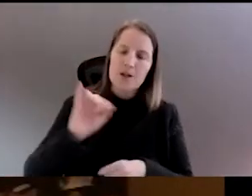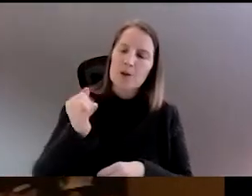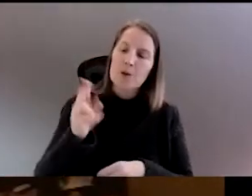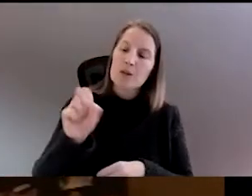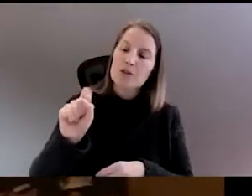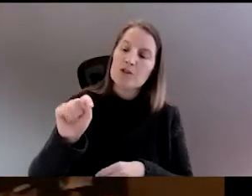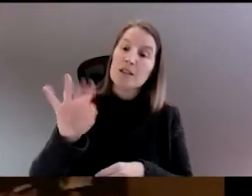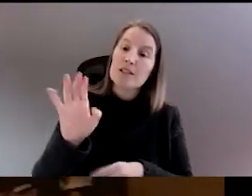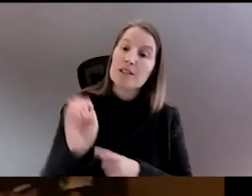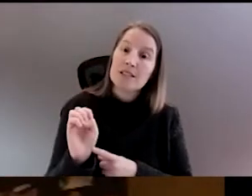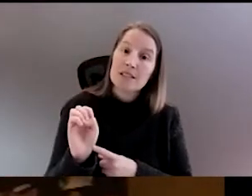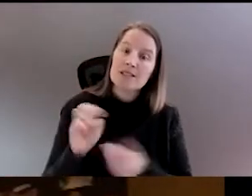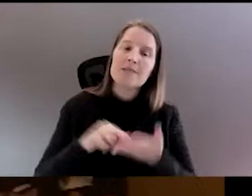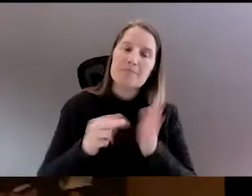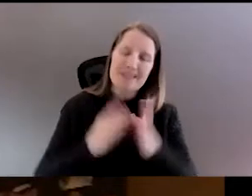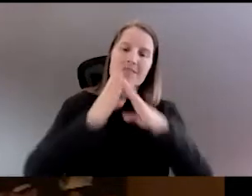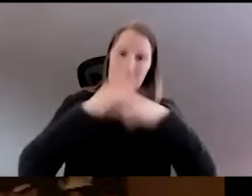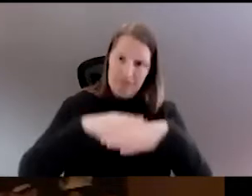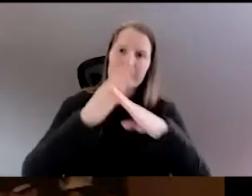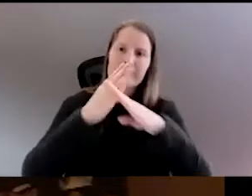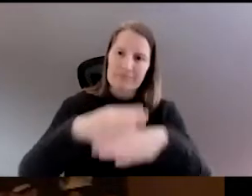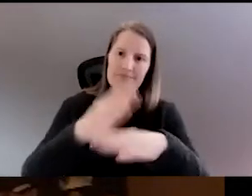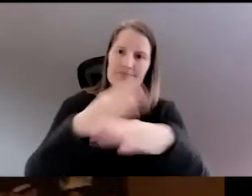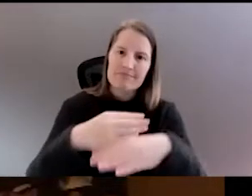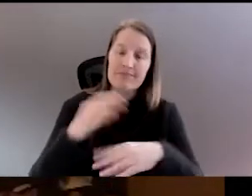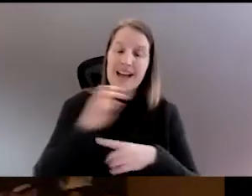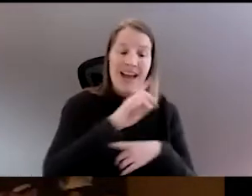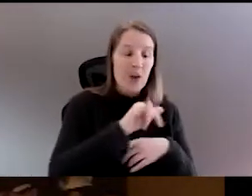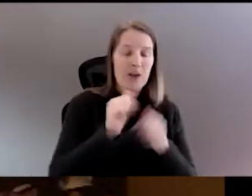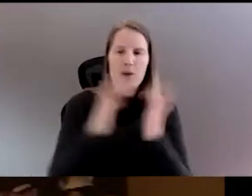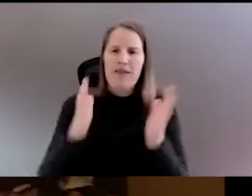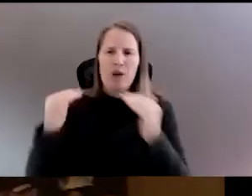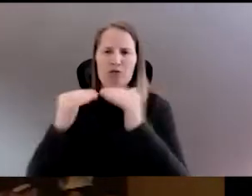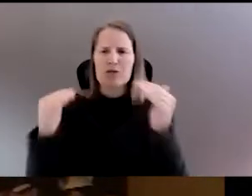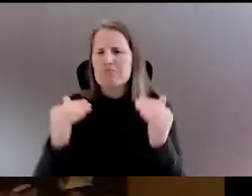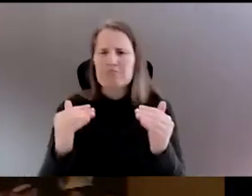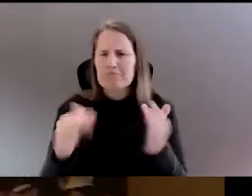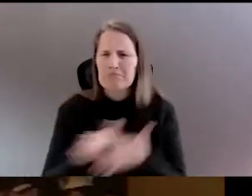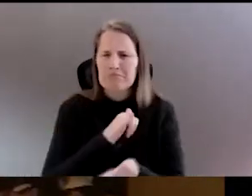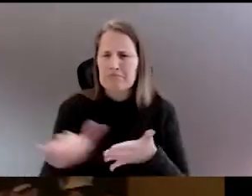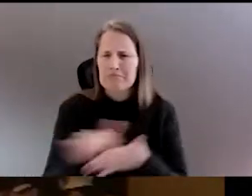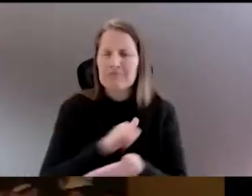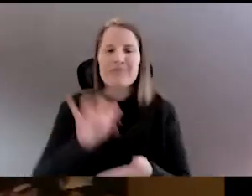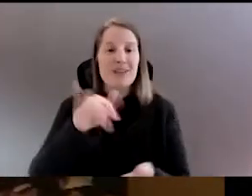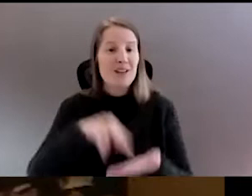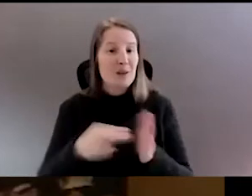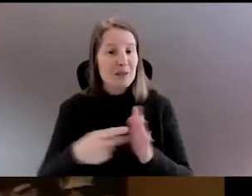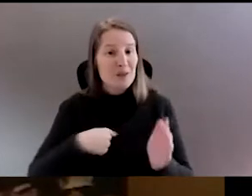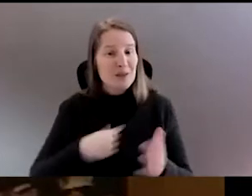elimination of those barriers. You cannot have equity without justice. So that's what it means to me. Thanks so much.